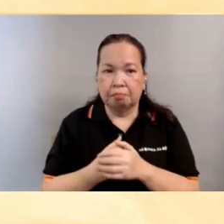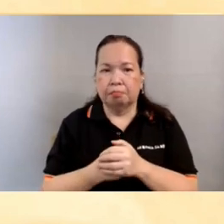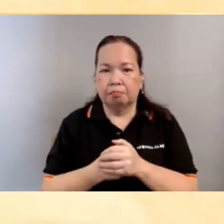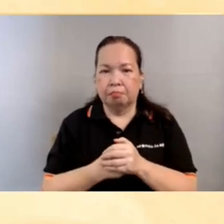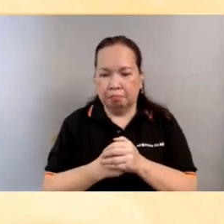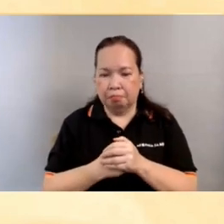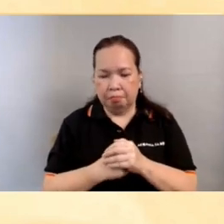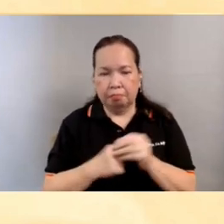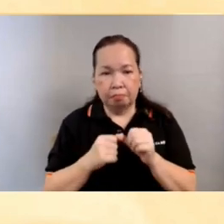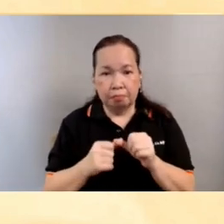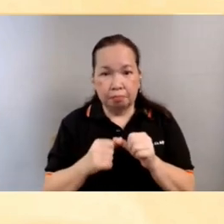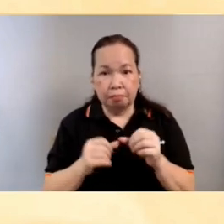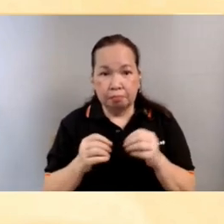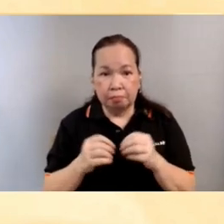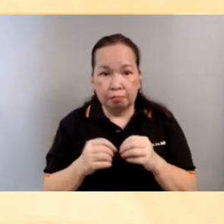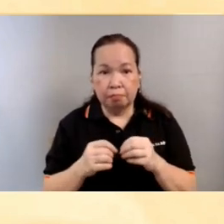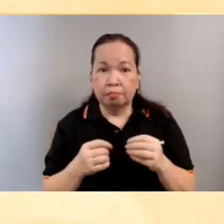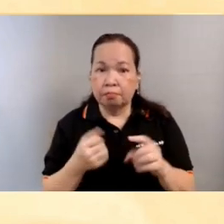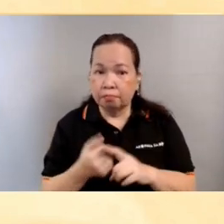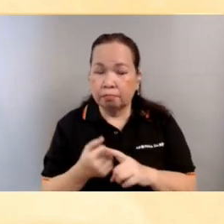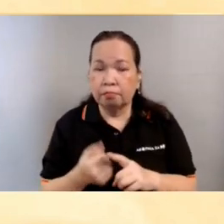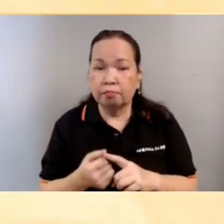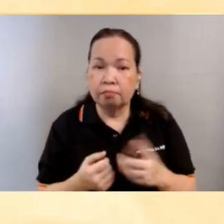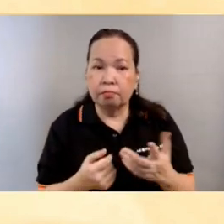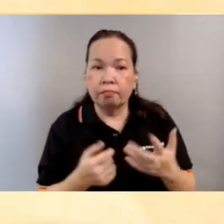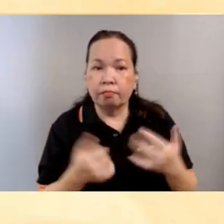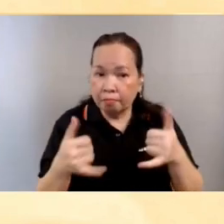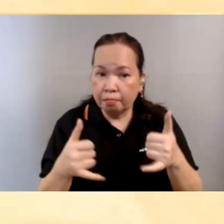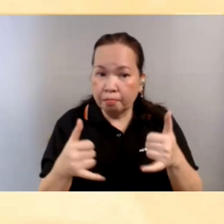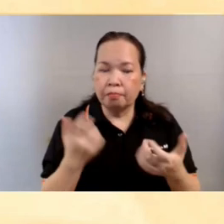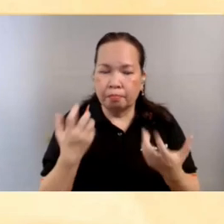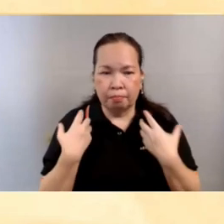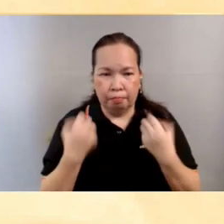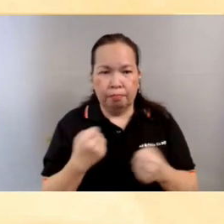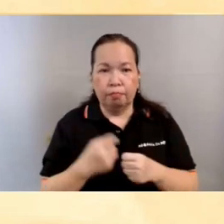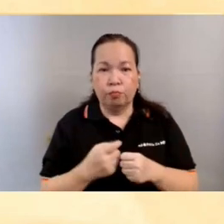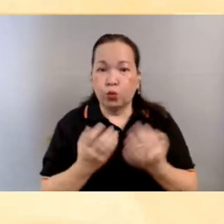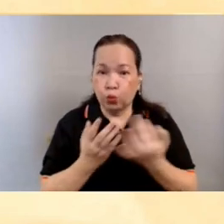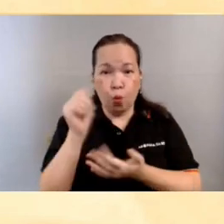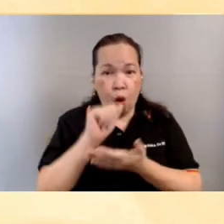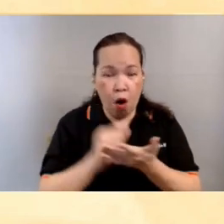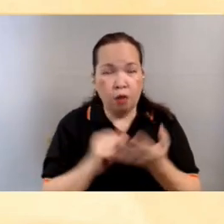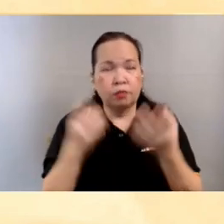more sessions, they were able to play and they started to recover. Arts also, as I said, mindfulness-based arts